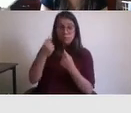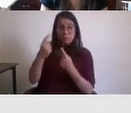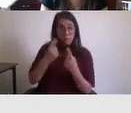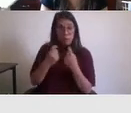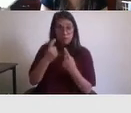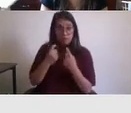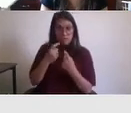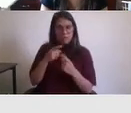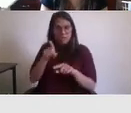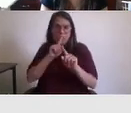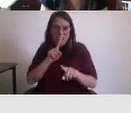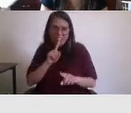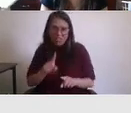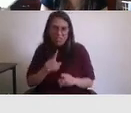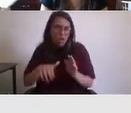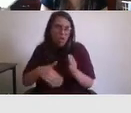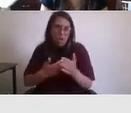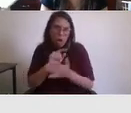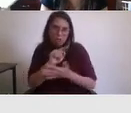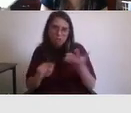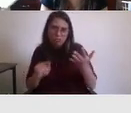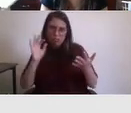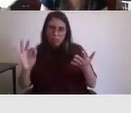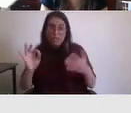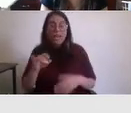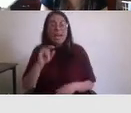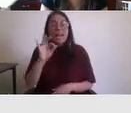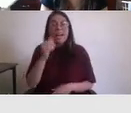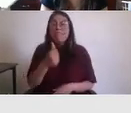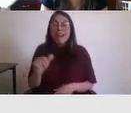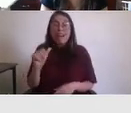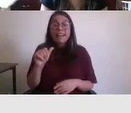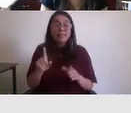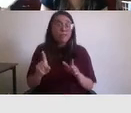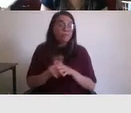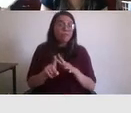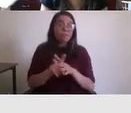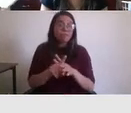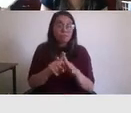meeting. And if there are any that come in later